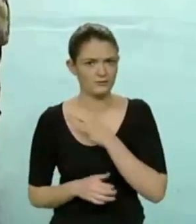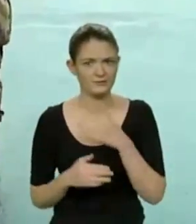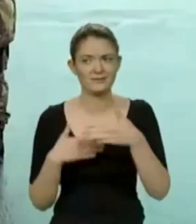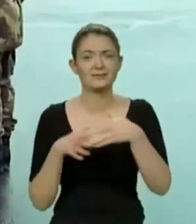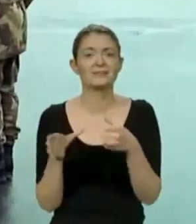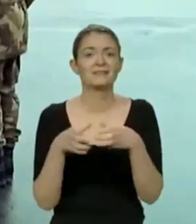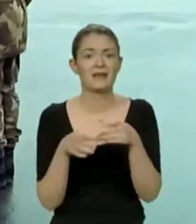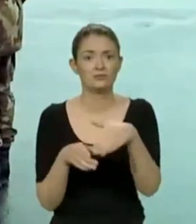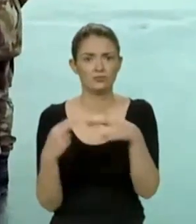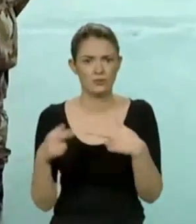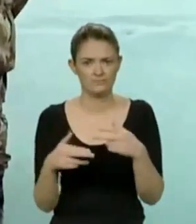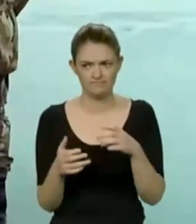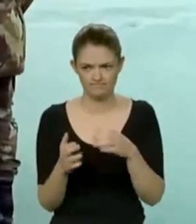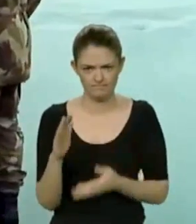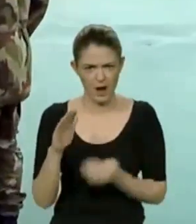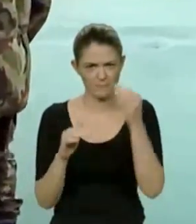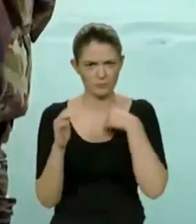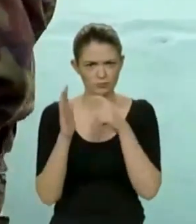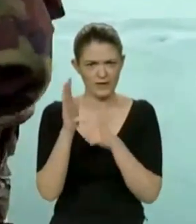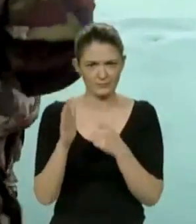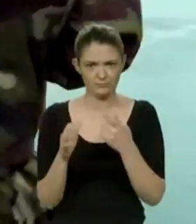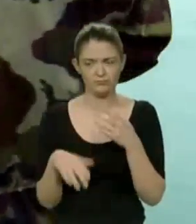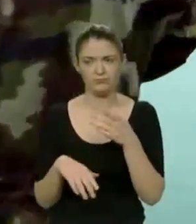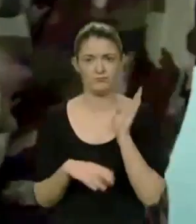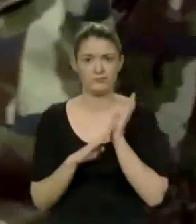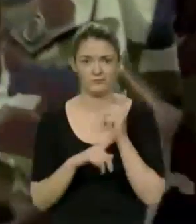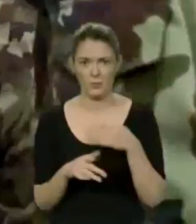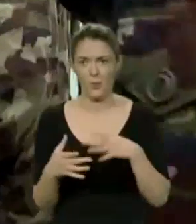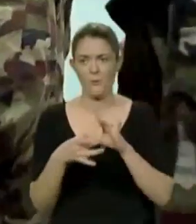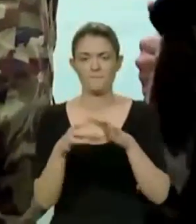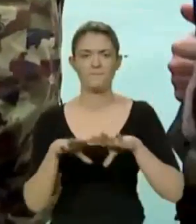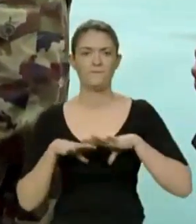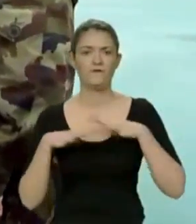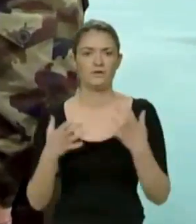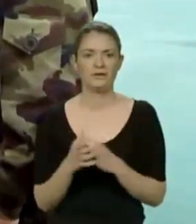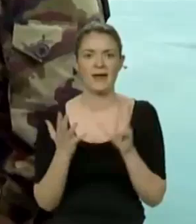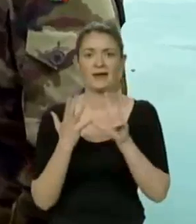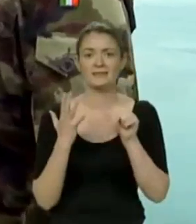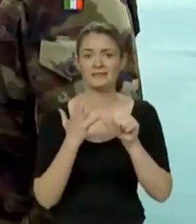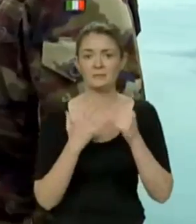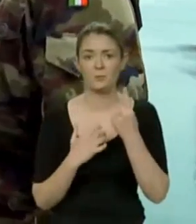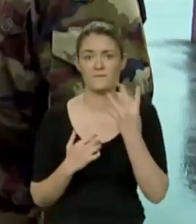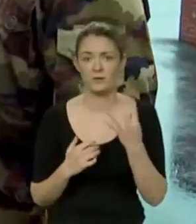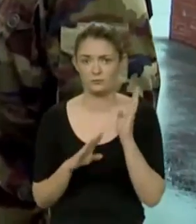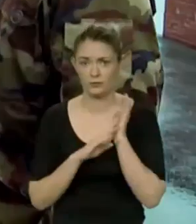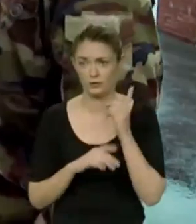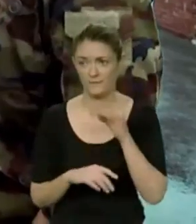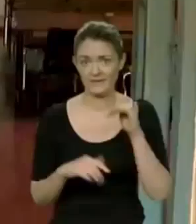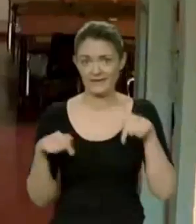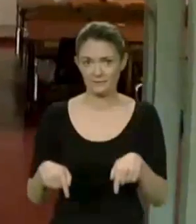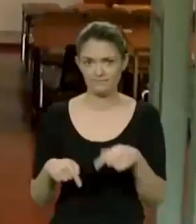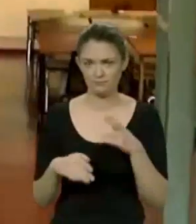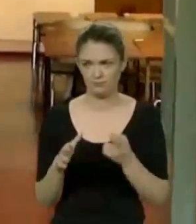up to scratch, the recruits will be home free. 866614, recruit Duffy. Your material is ready for inspection, sir. Okay, thank you,